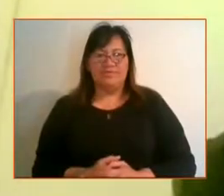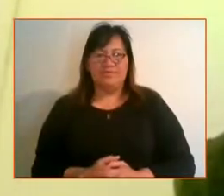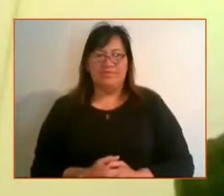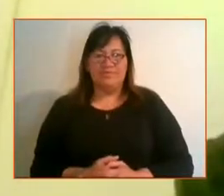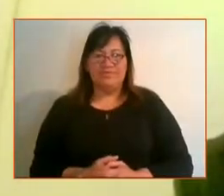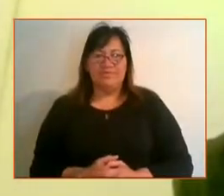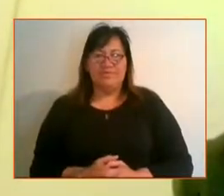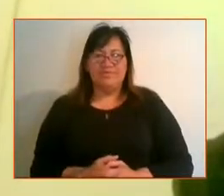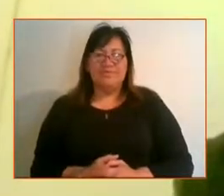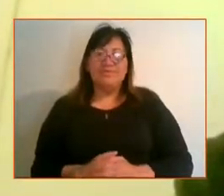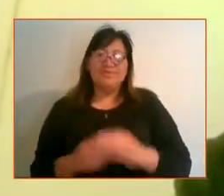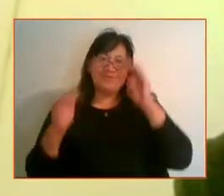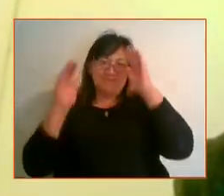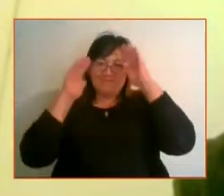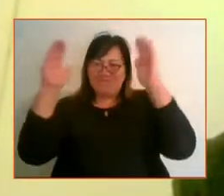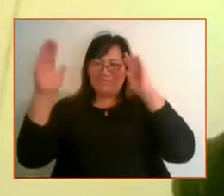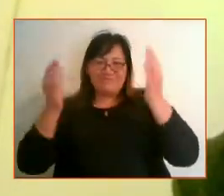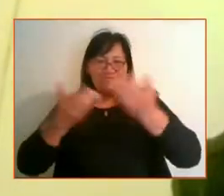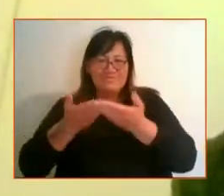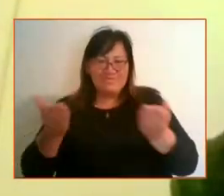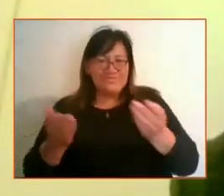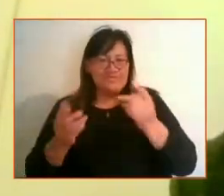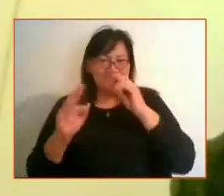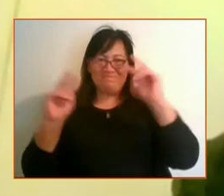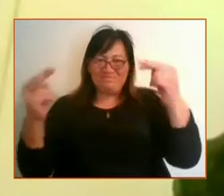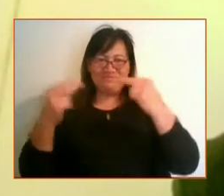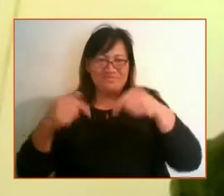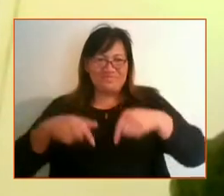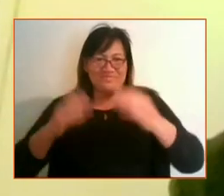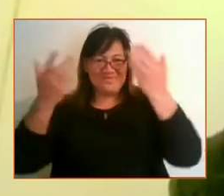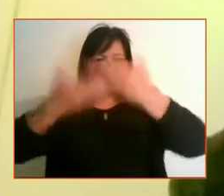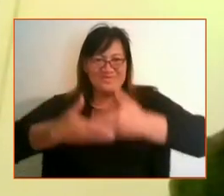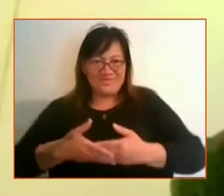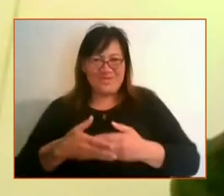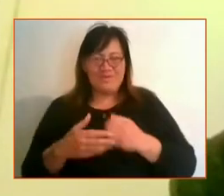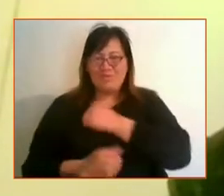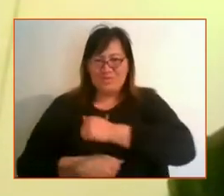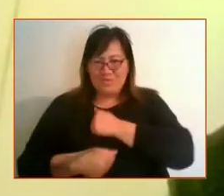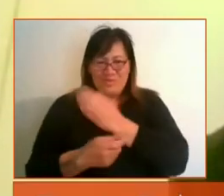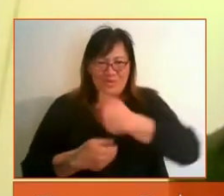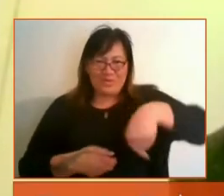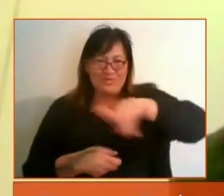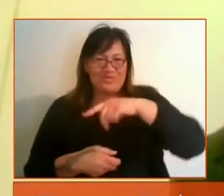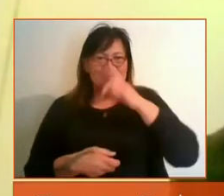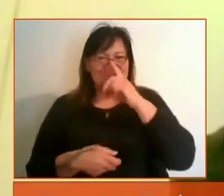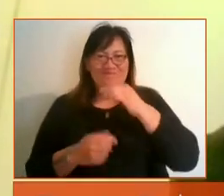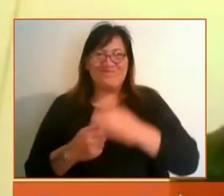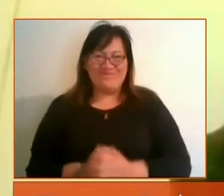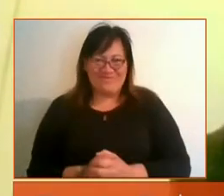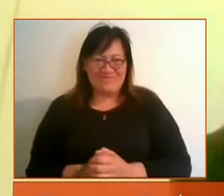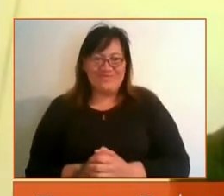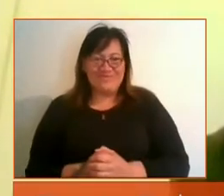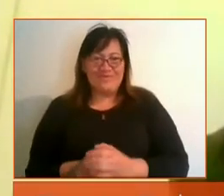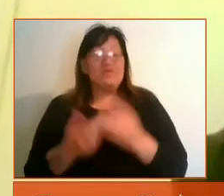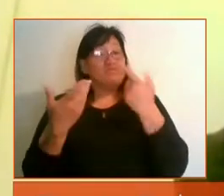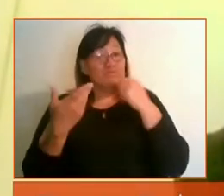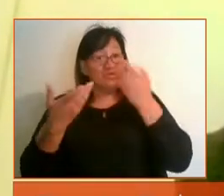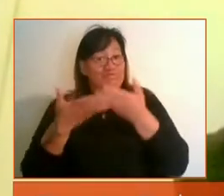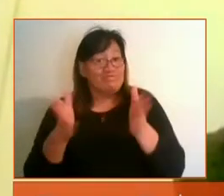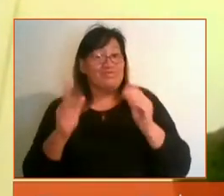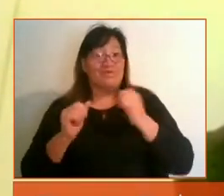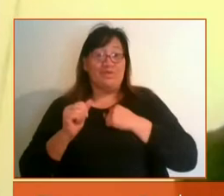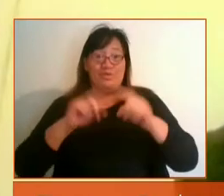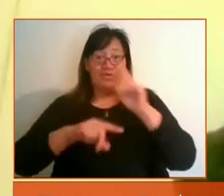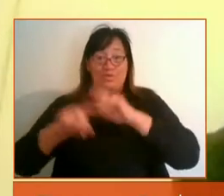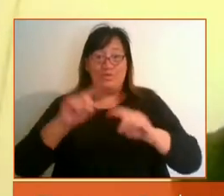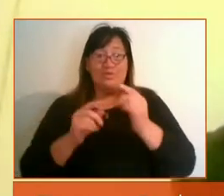A tēnā tātou e whakakao nei I raro I hua tēnei te aroha tango I o ngā mano. Kia whakatūwhera tēnei kaupapa I roto